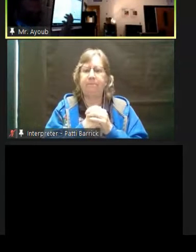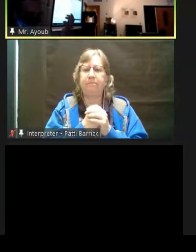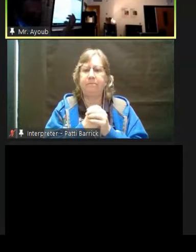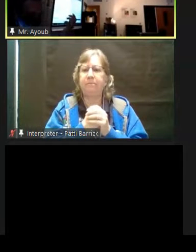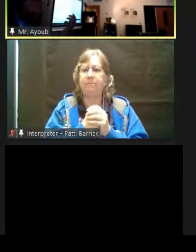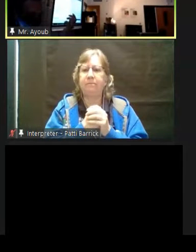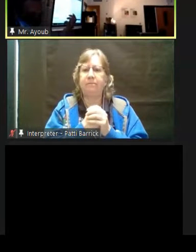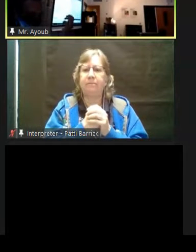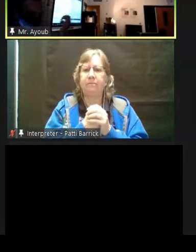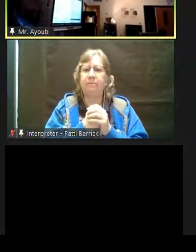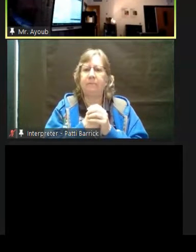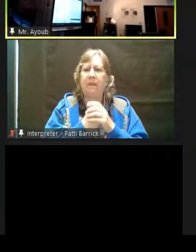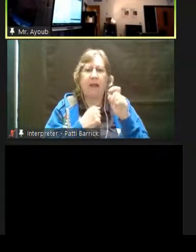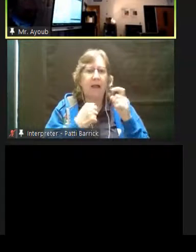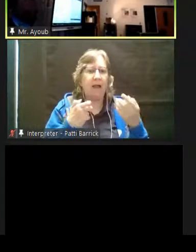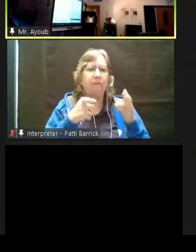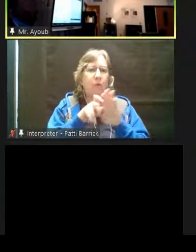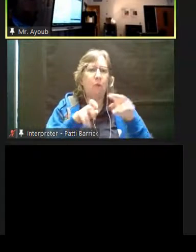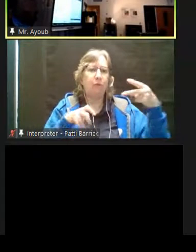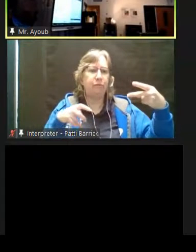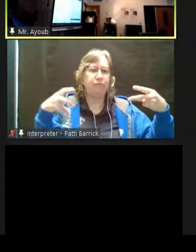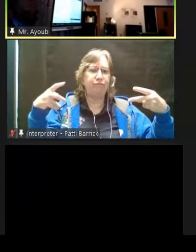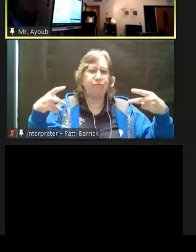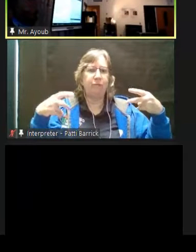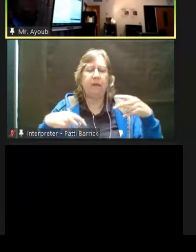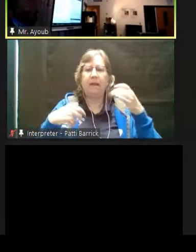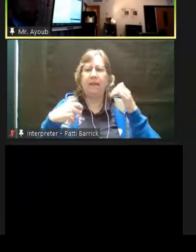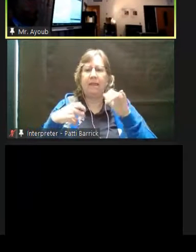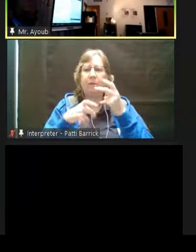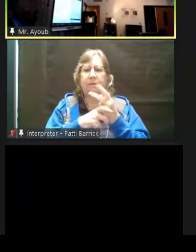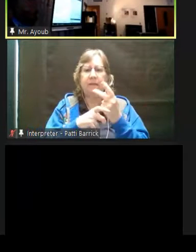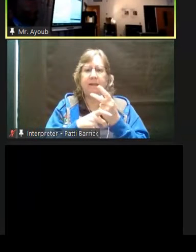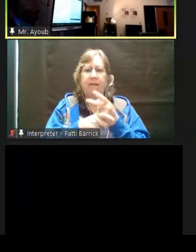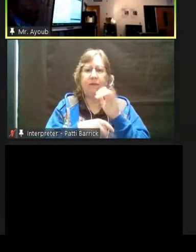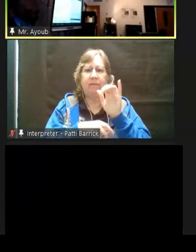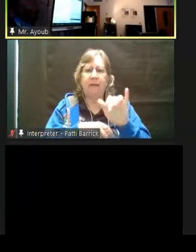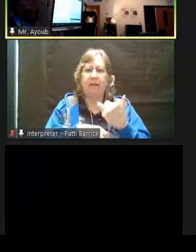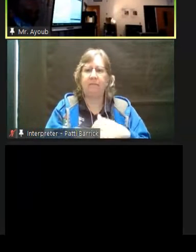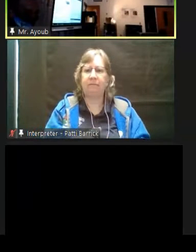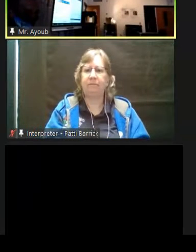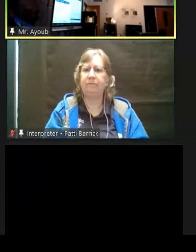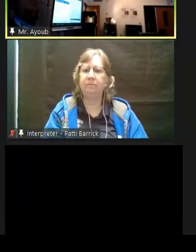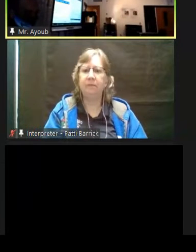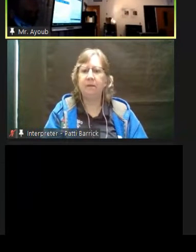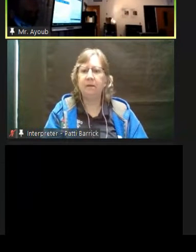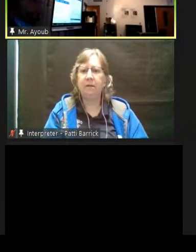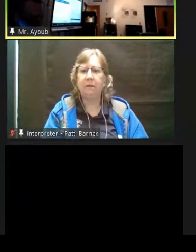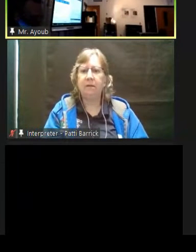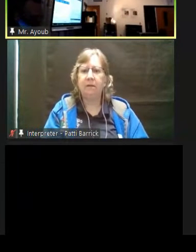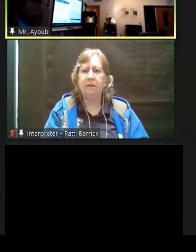bunch of errors again. So close it. So this is gonna take care of this character encoding not declare. So now I'm declaring